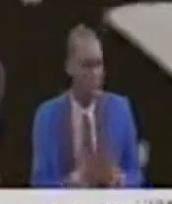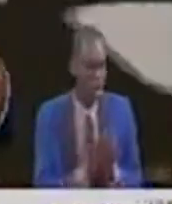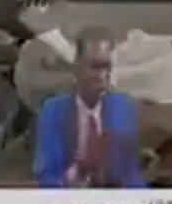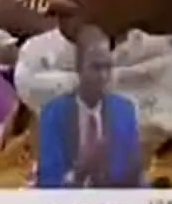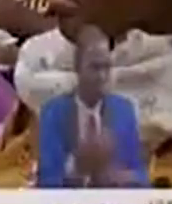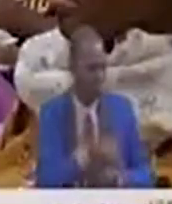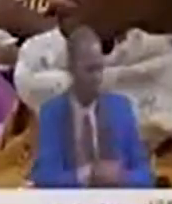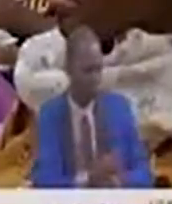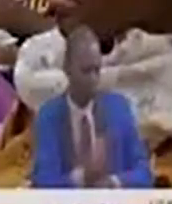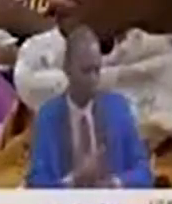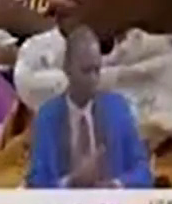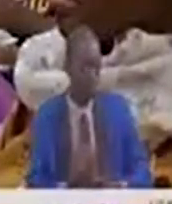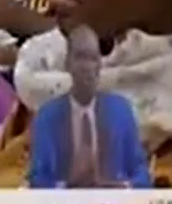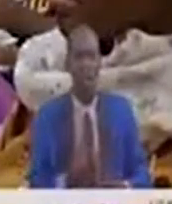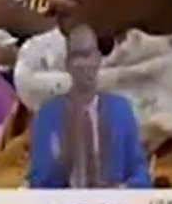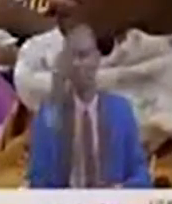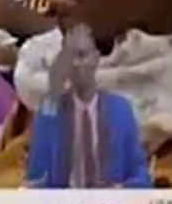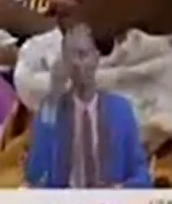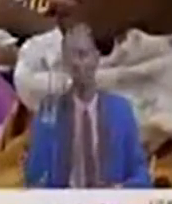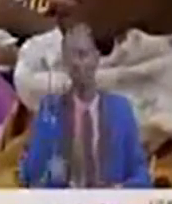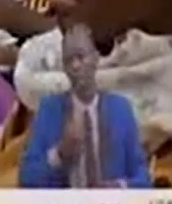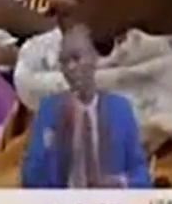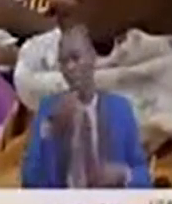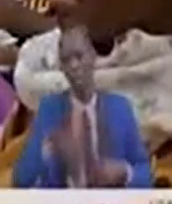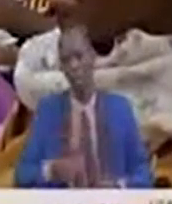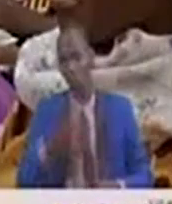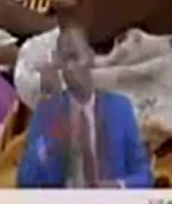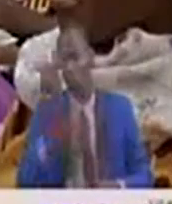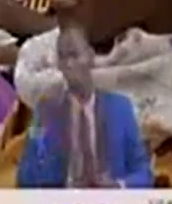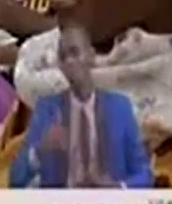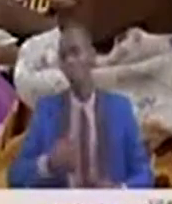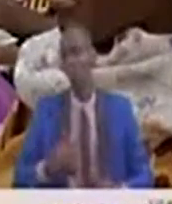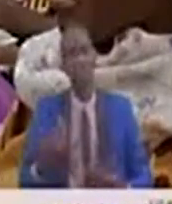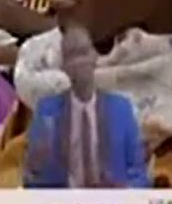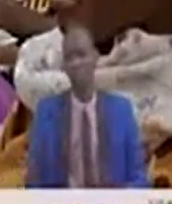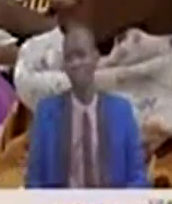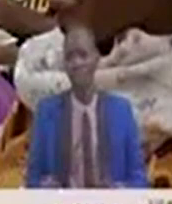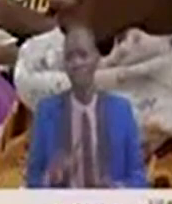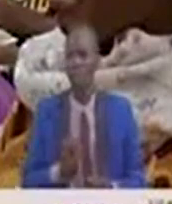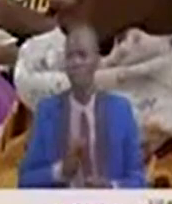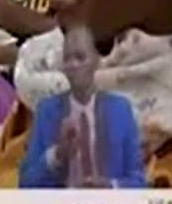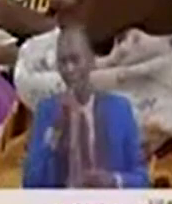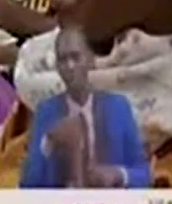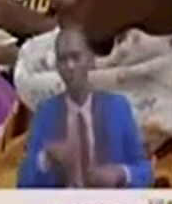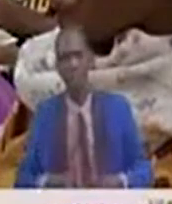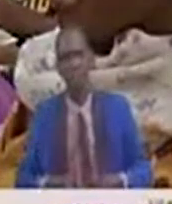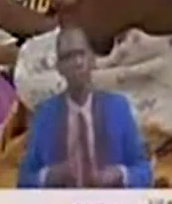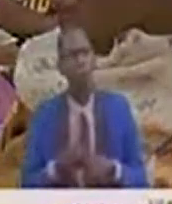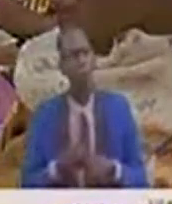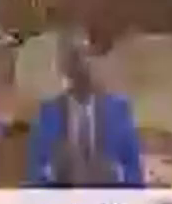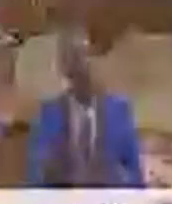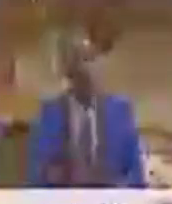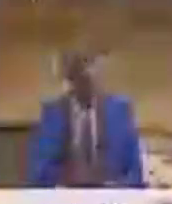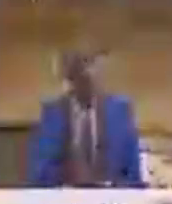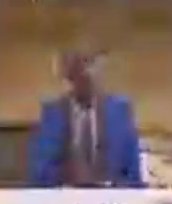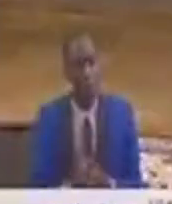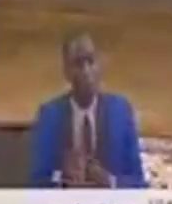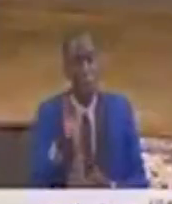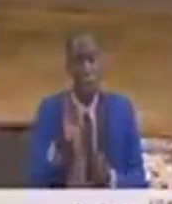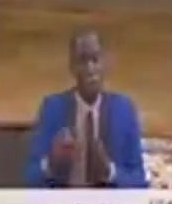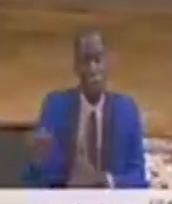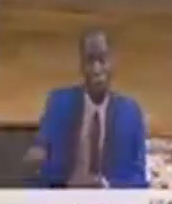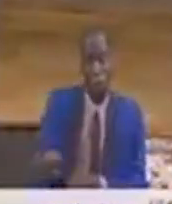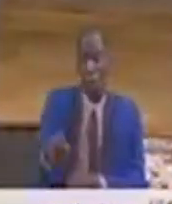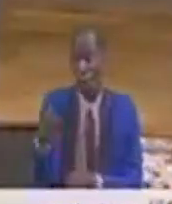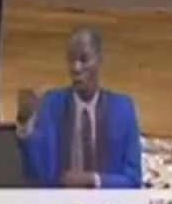sorry. I'm tired. You know me now. I'm the weaker vessel. But when other men